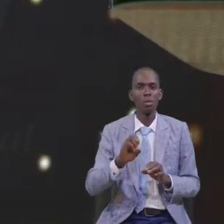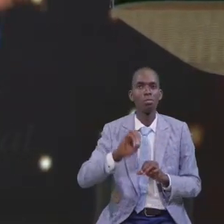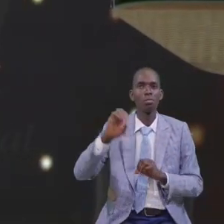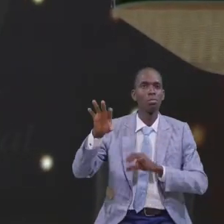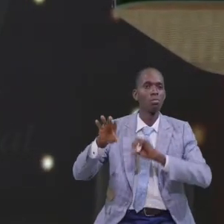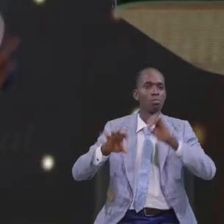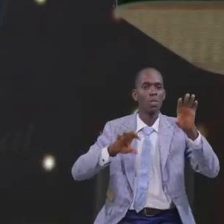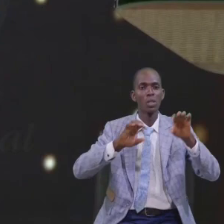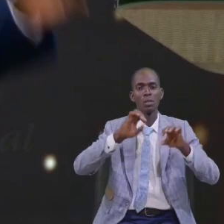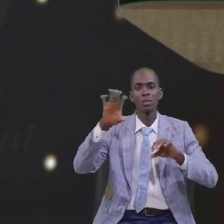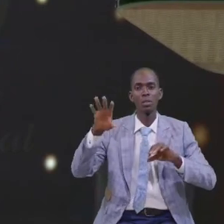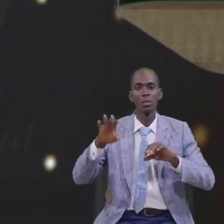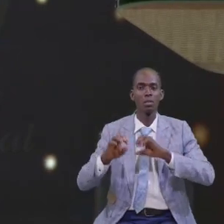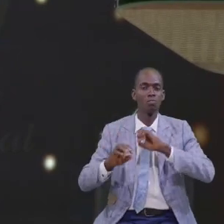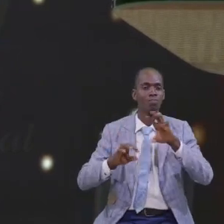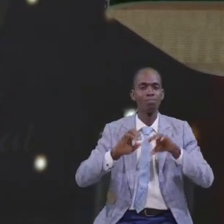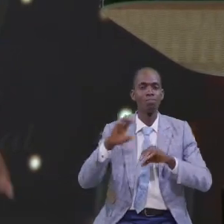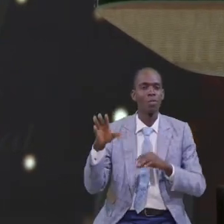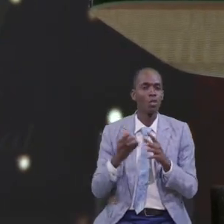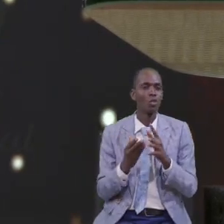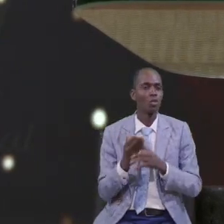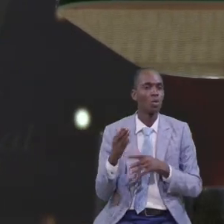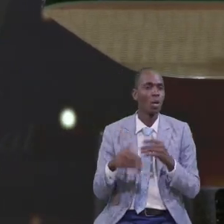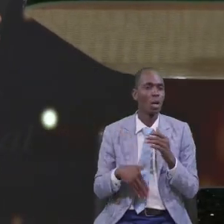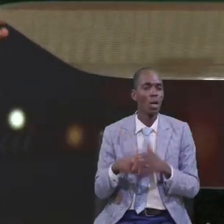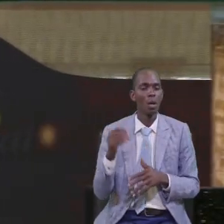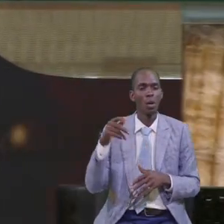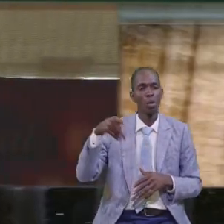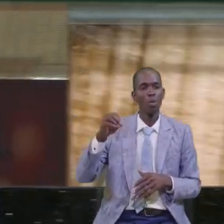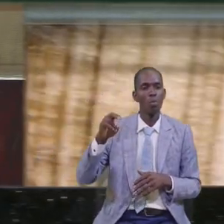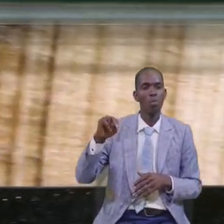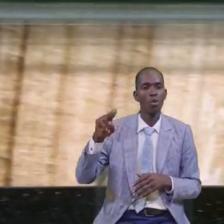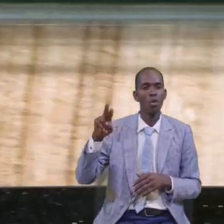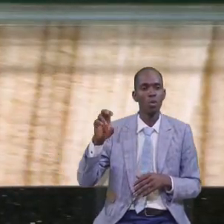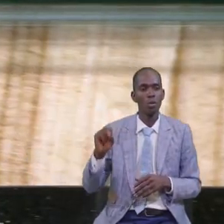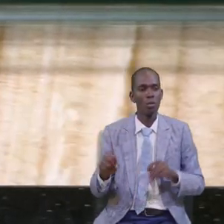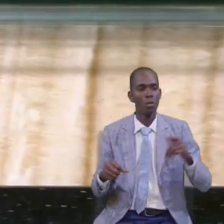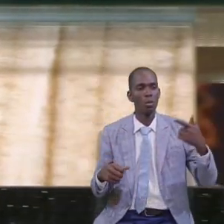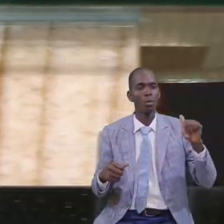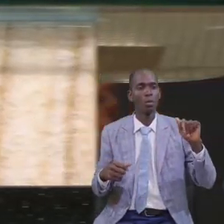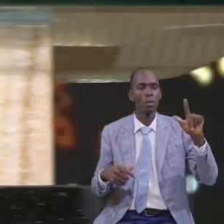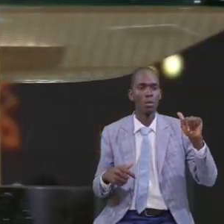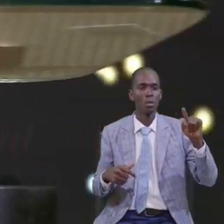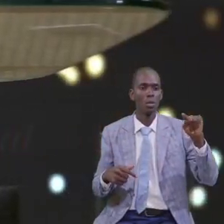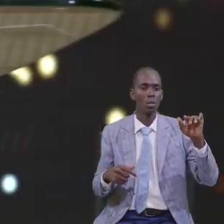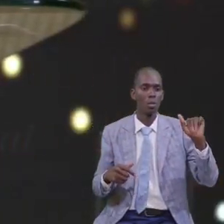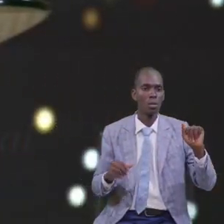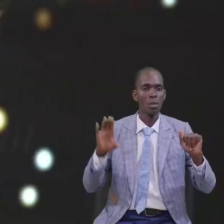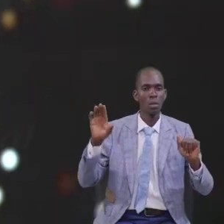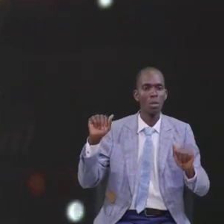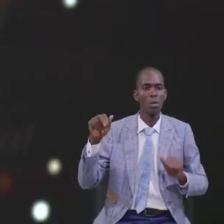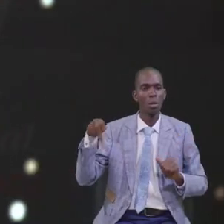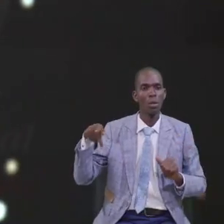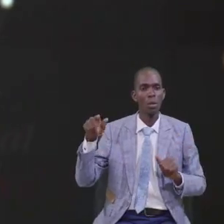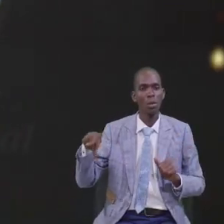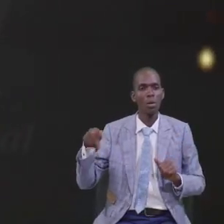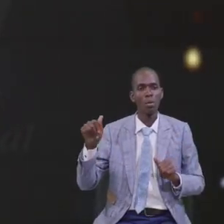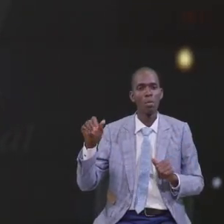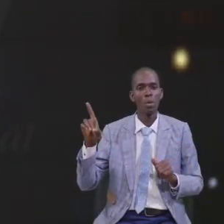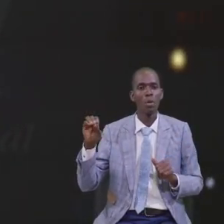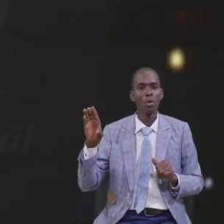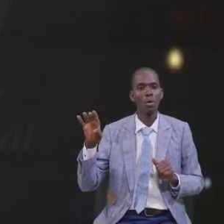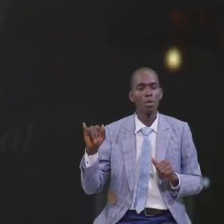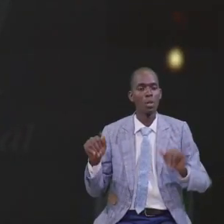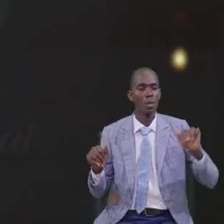scattered throughout Pontus, Galatia, Cappadocia, Asia,